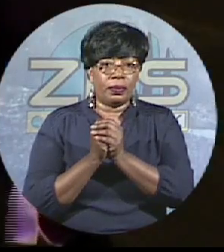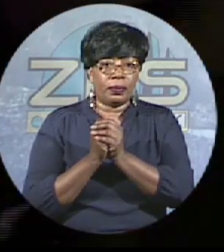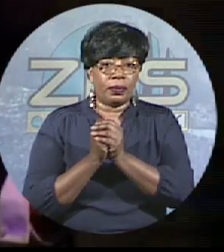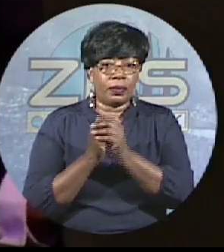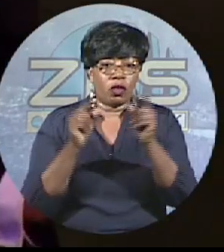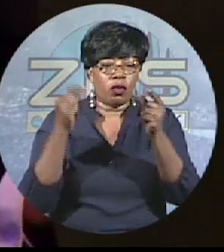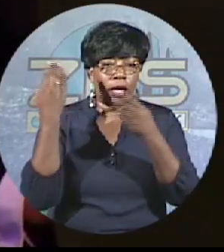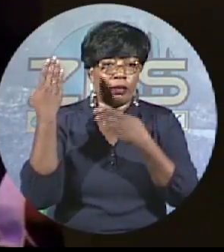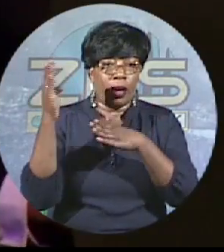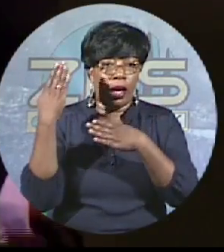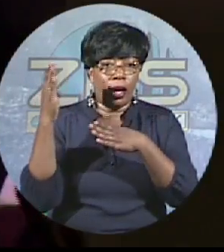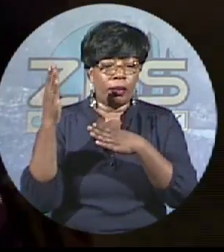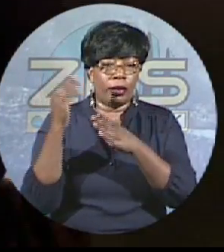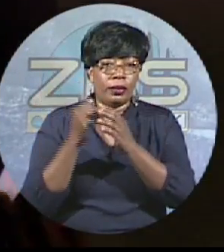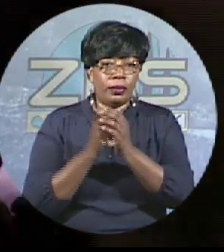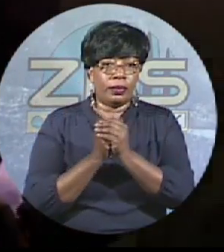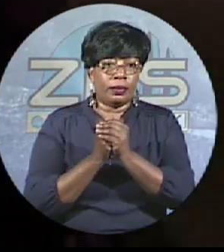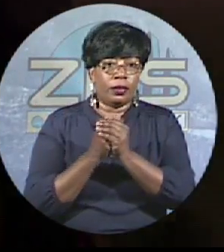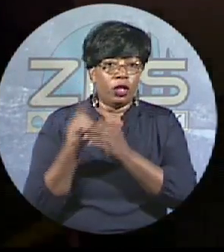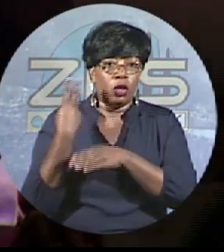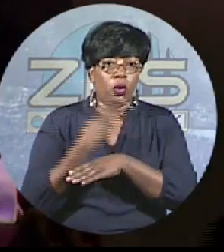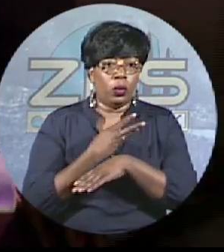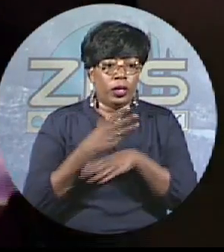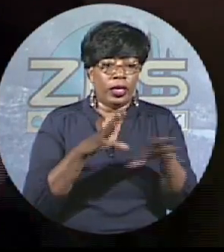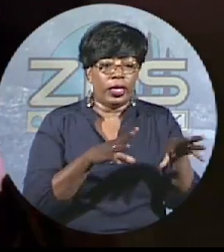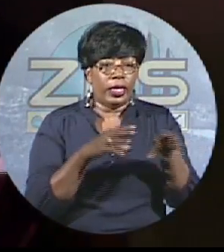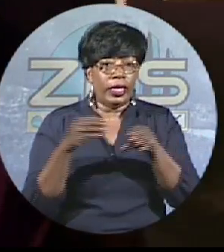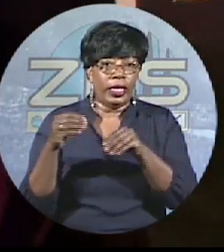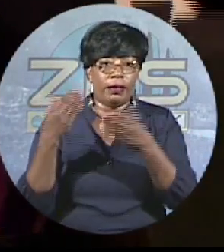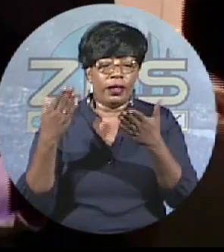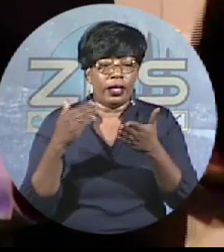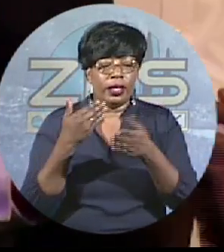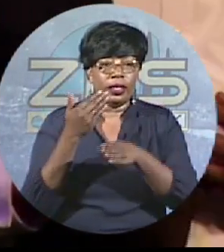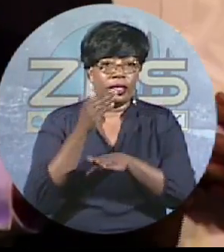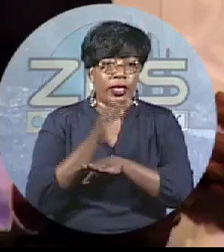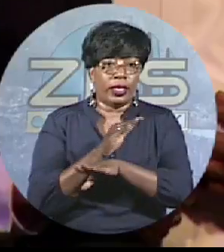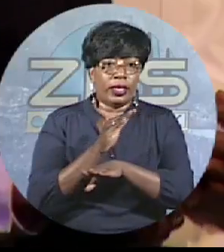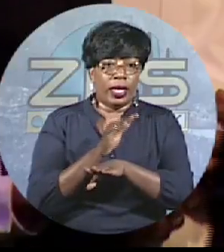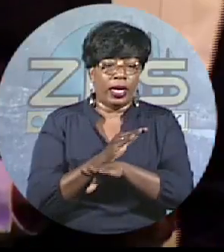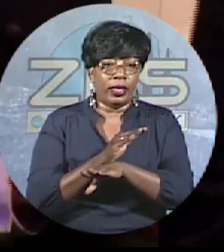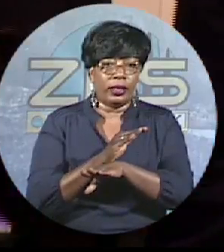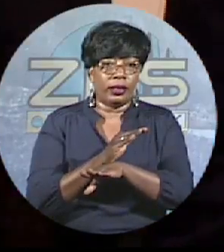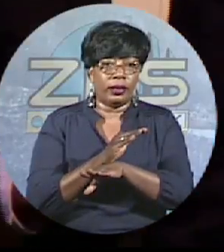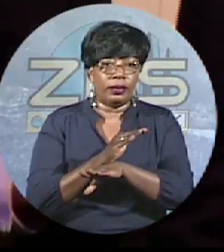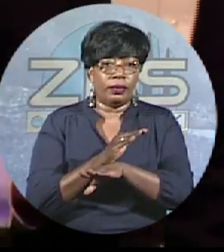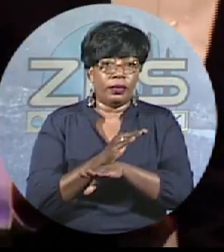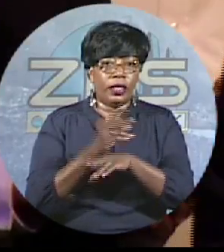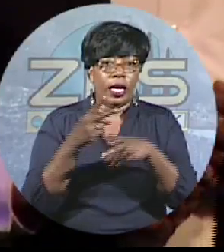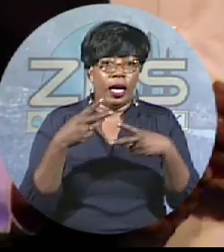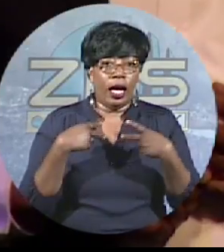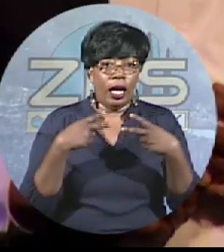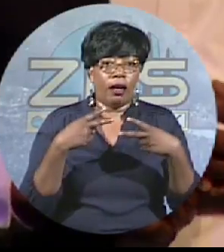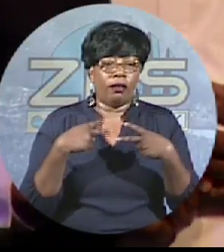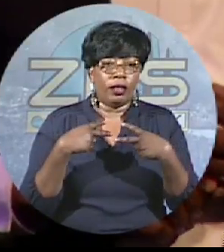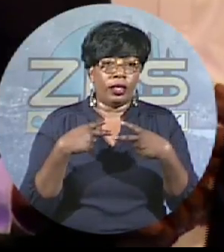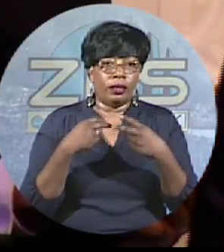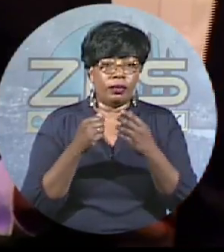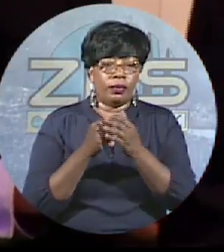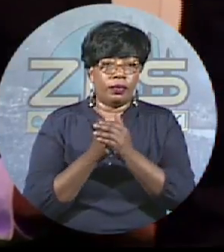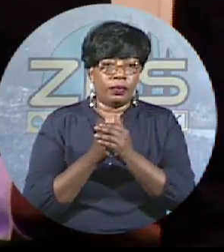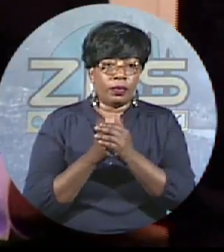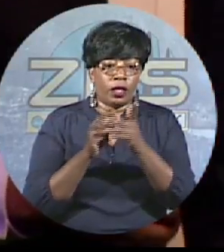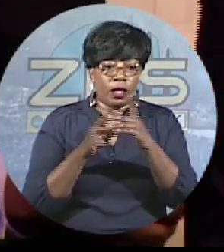Grand Bahama, we leave here this evening having commenced our